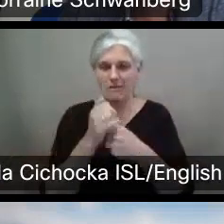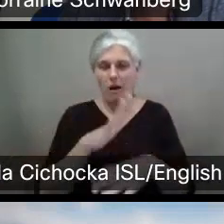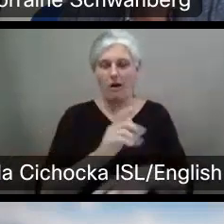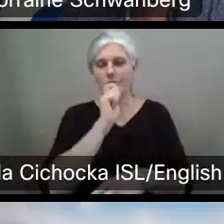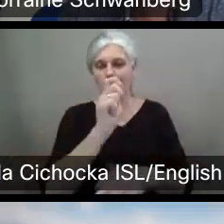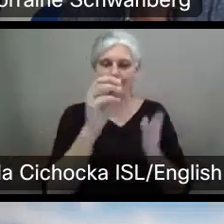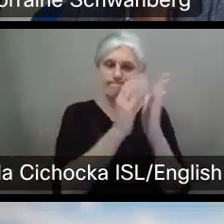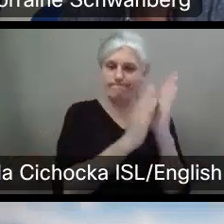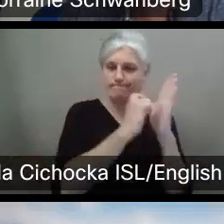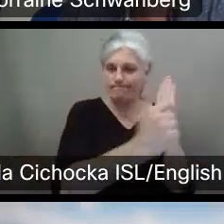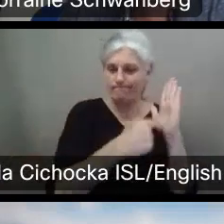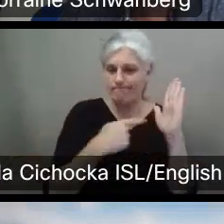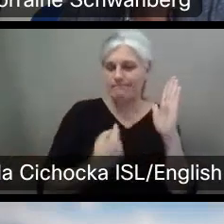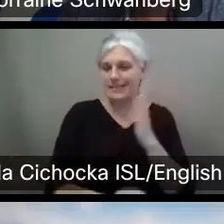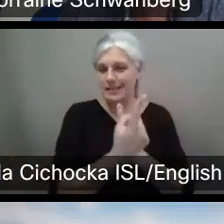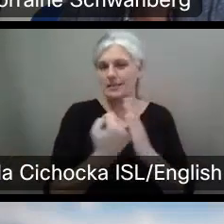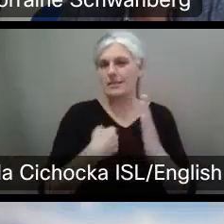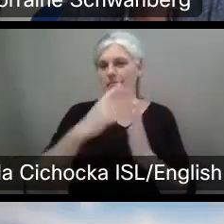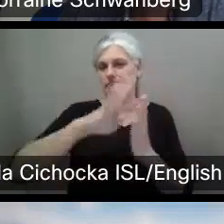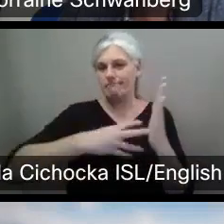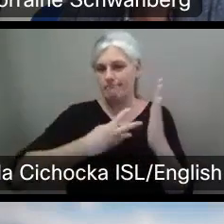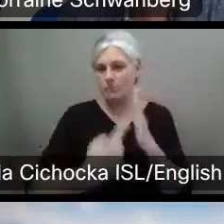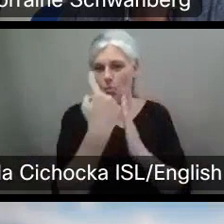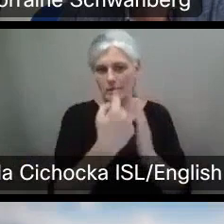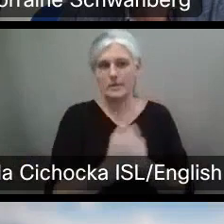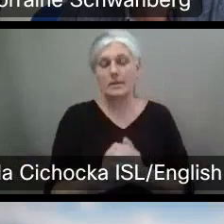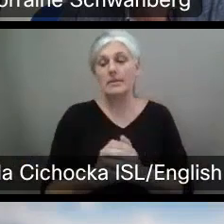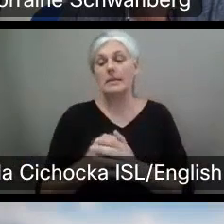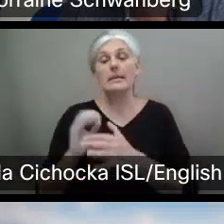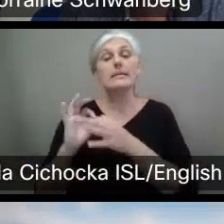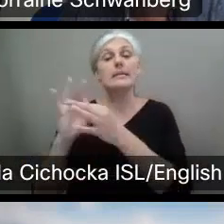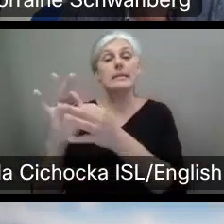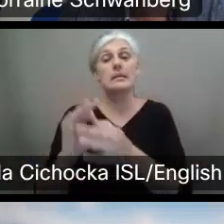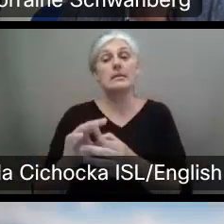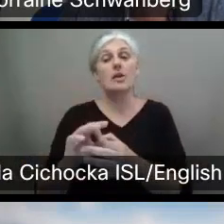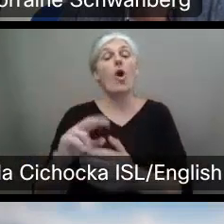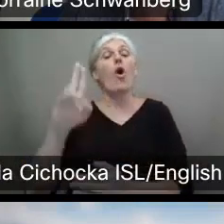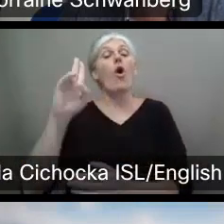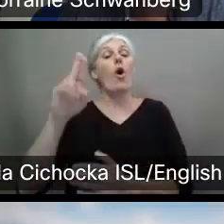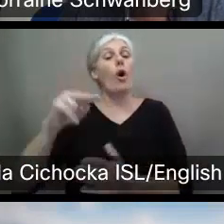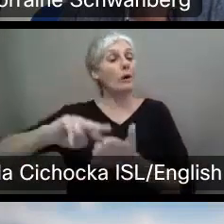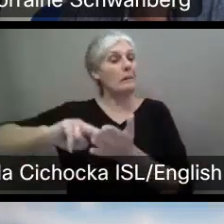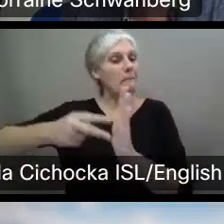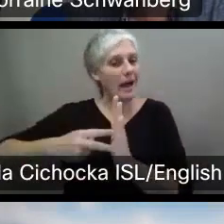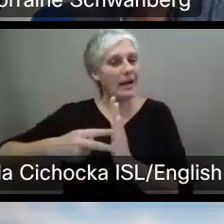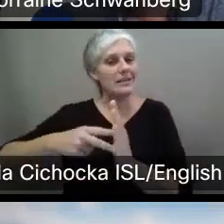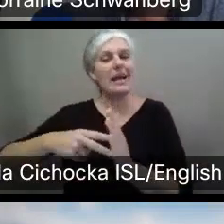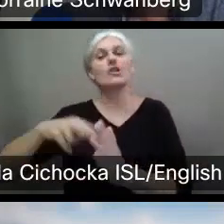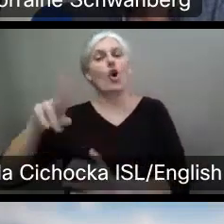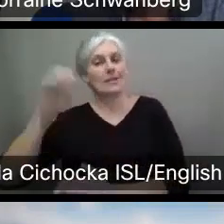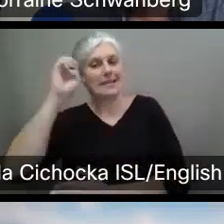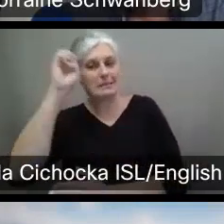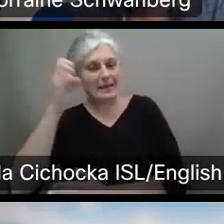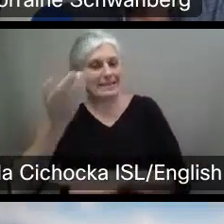notifiable incidents throughout the Schedule 1, and that is the reference to an unintended and unanticipated death,